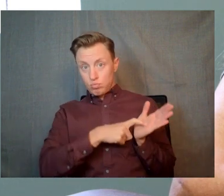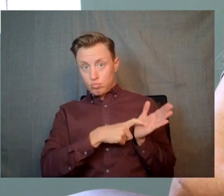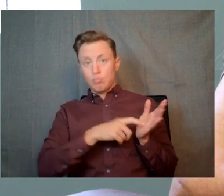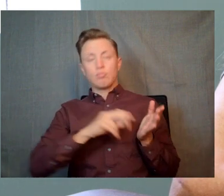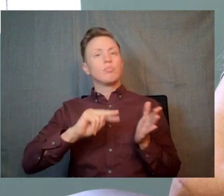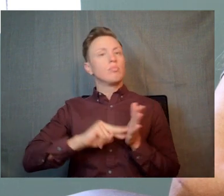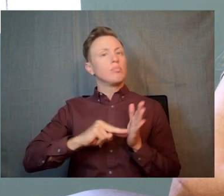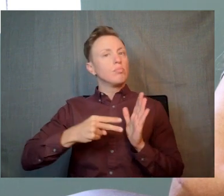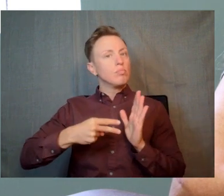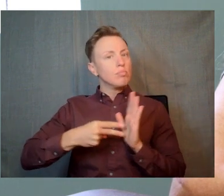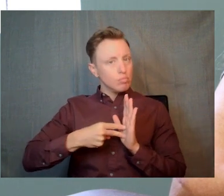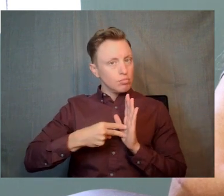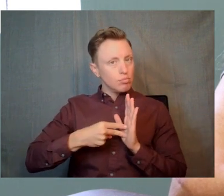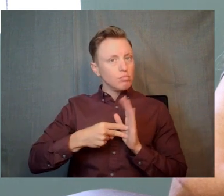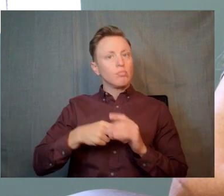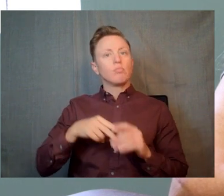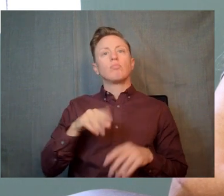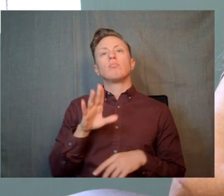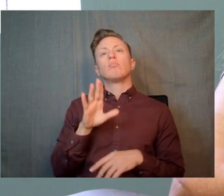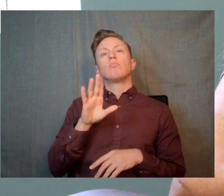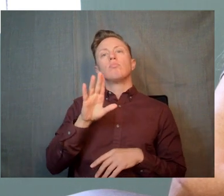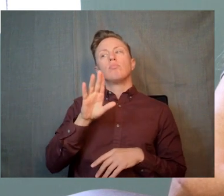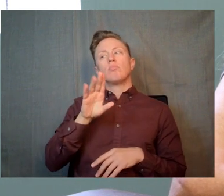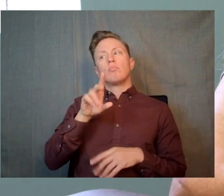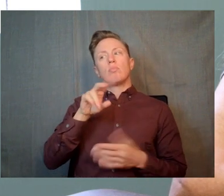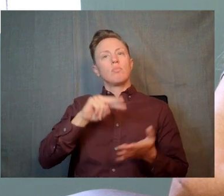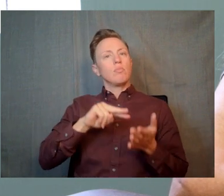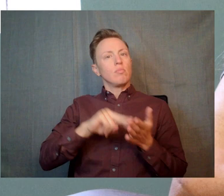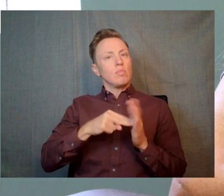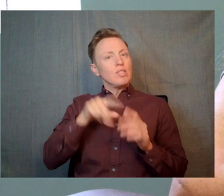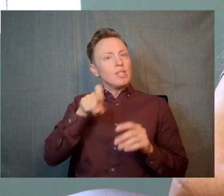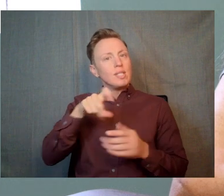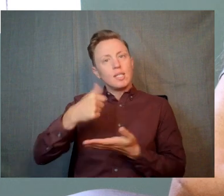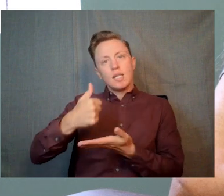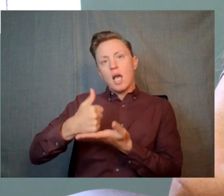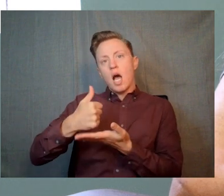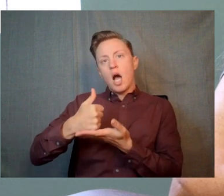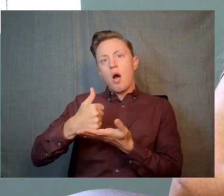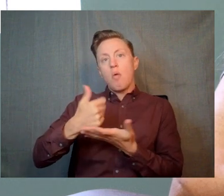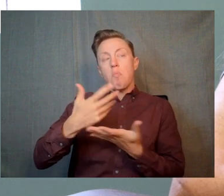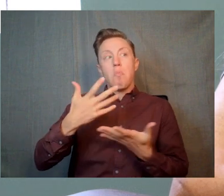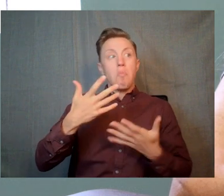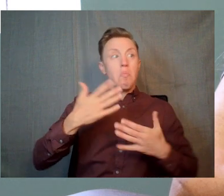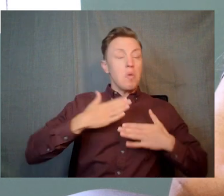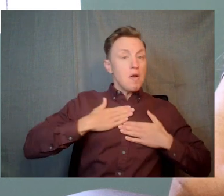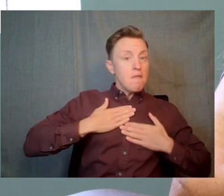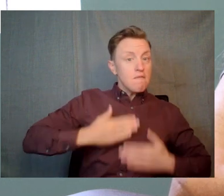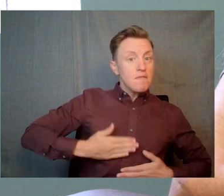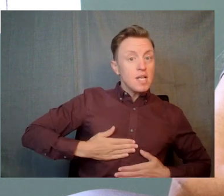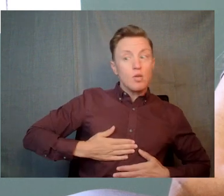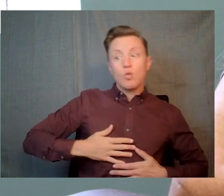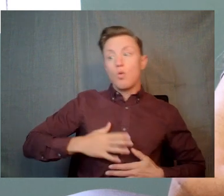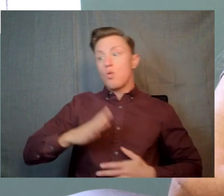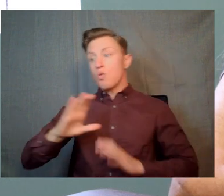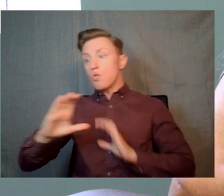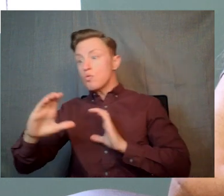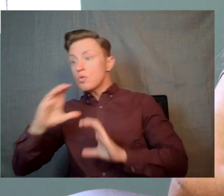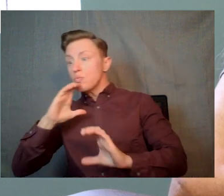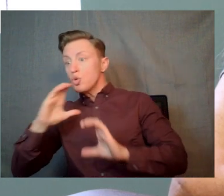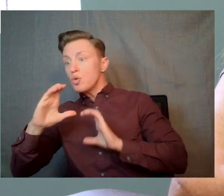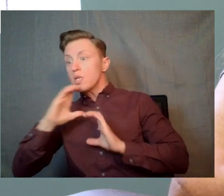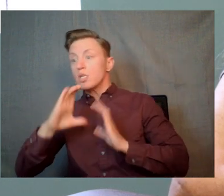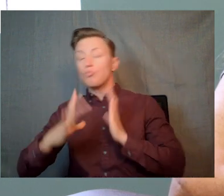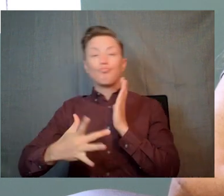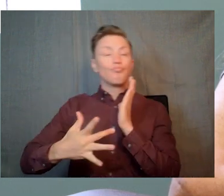LTSS. You need to require assistance, whether physical, verbal,